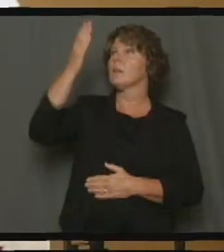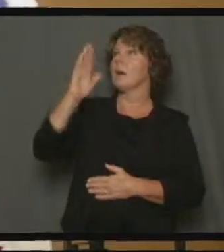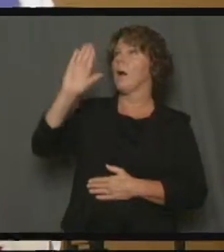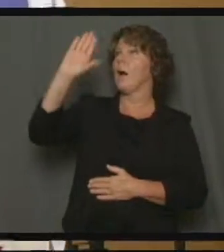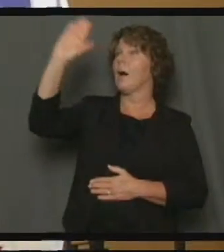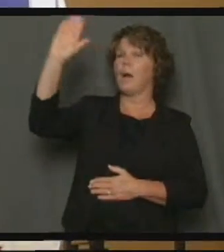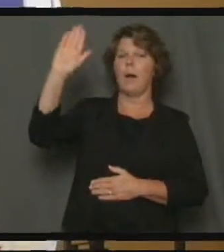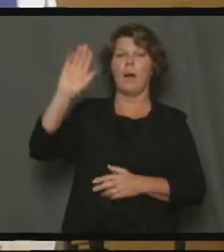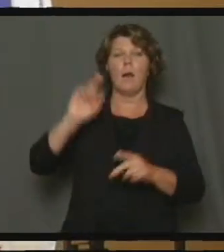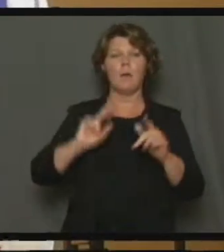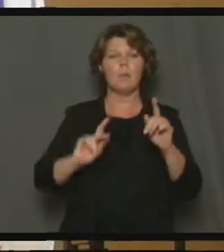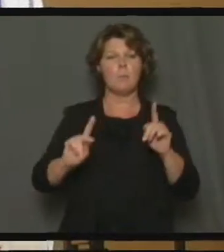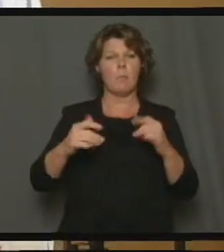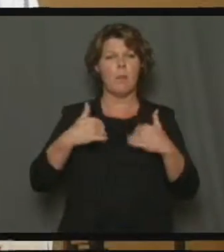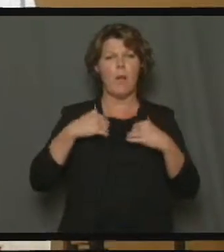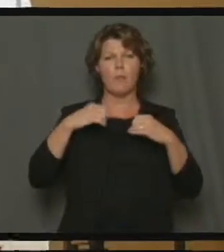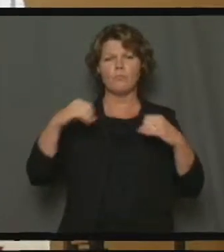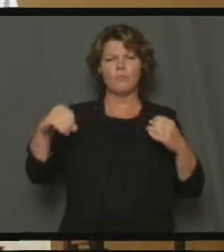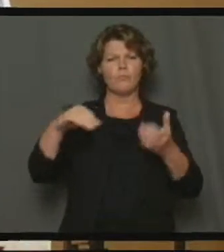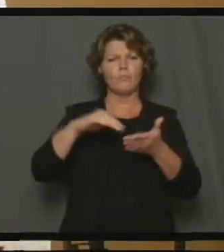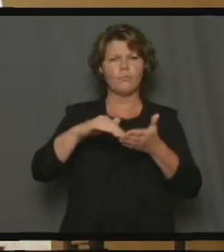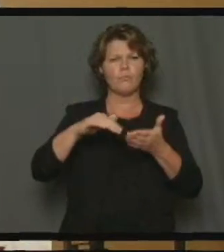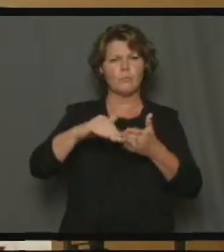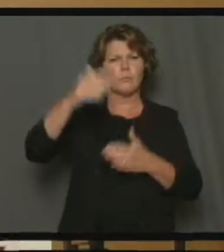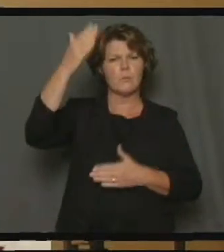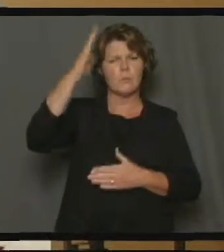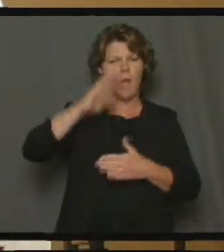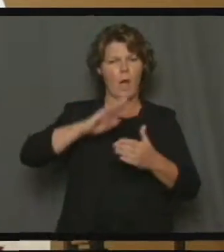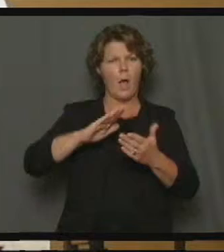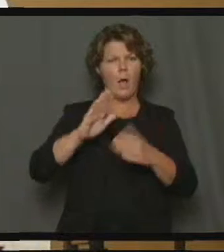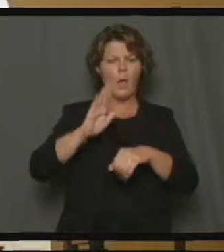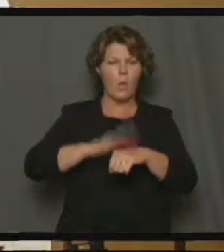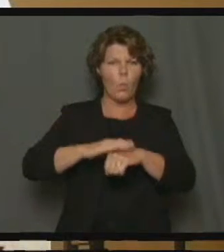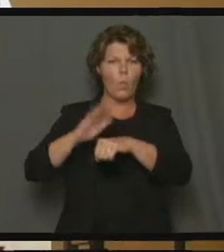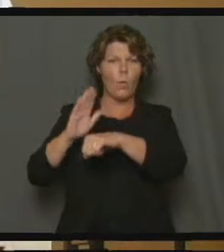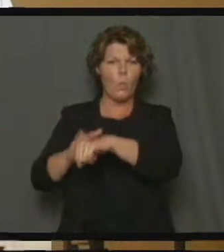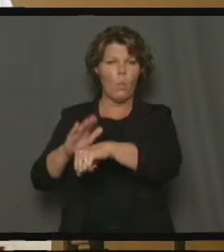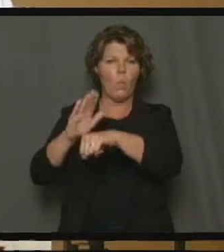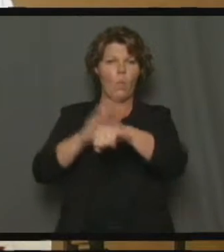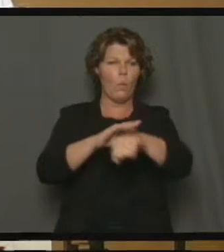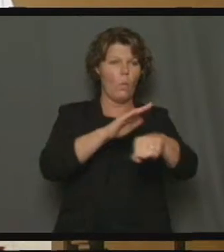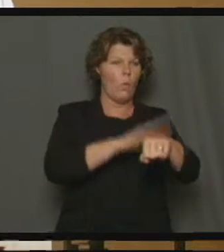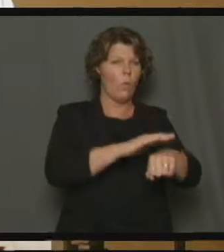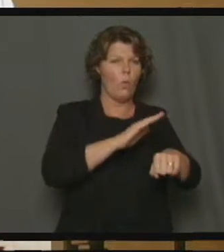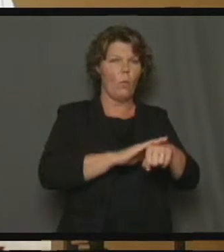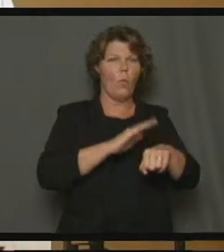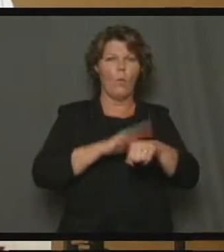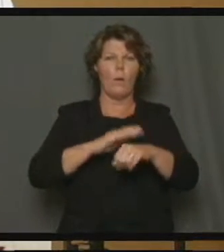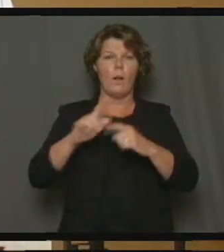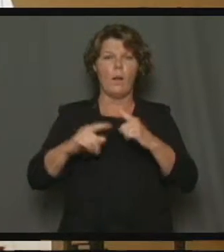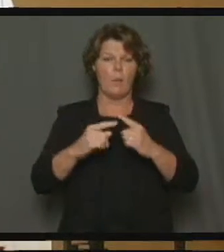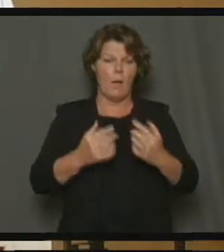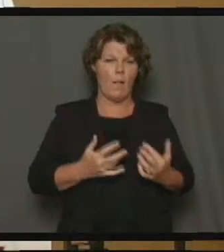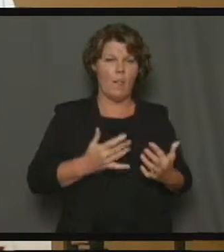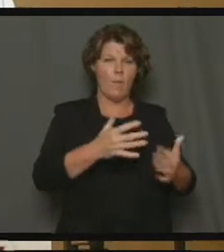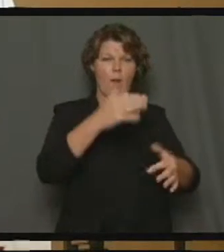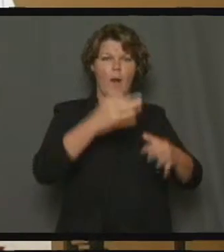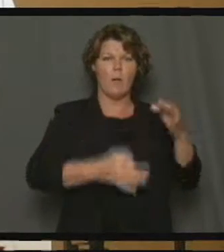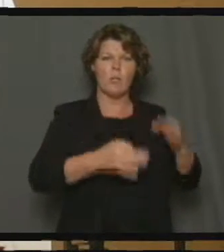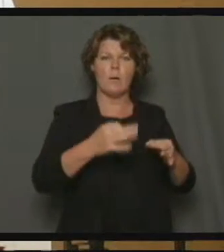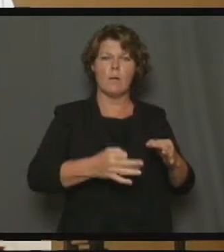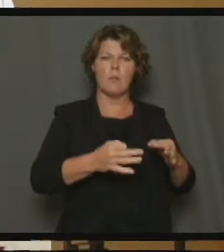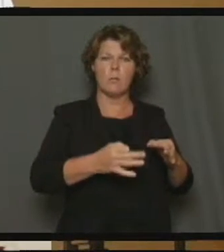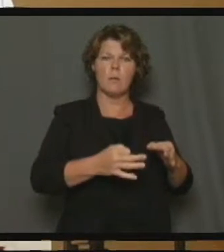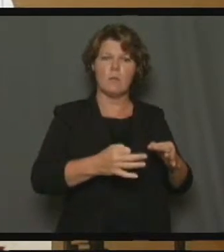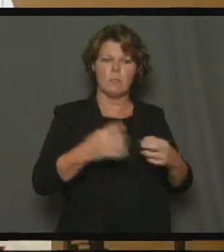don't have that excuse. God has been warning his people over and over again about the fiery judgment to come upon those who